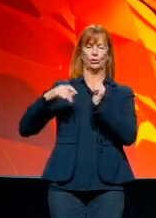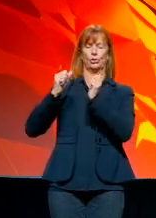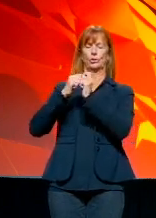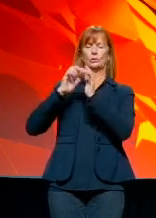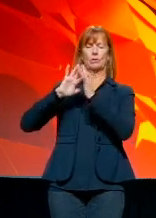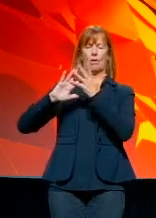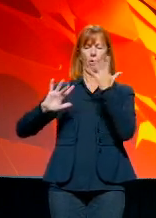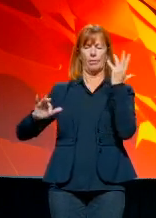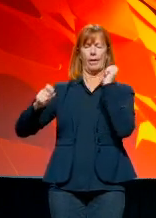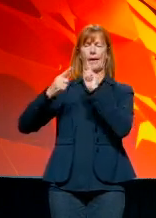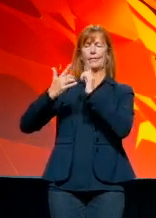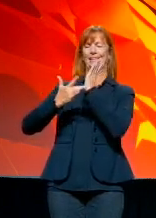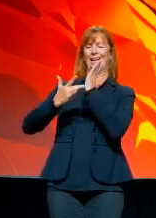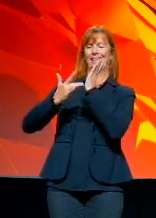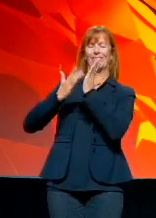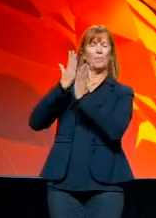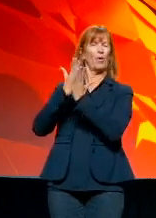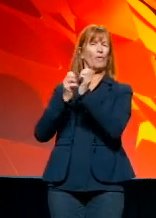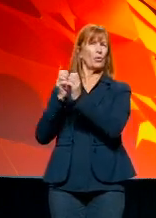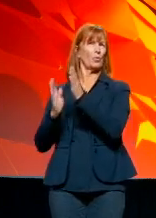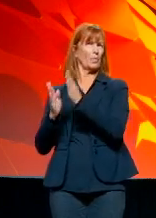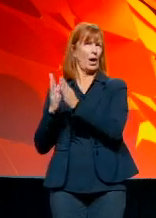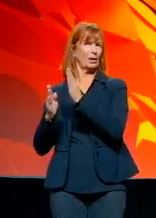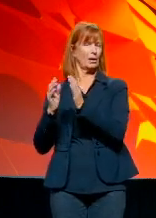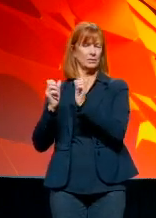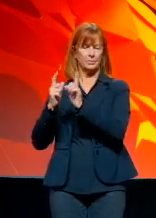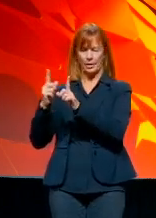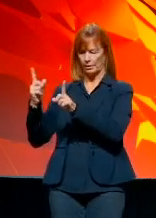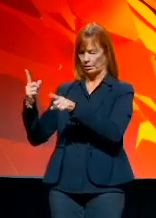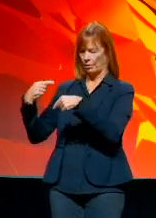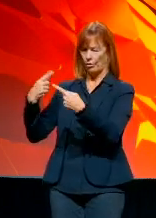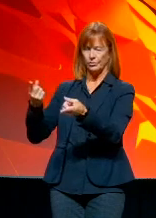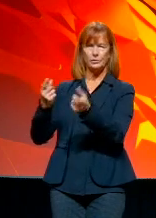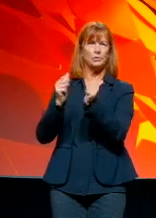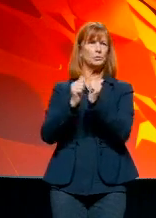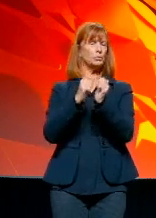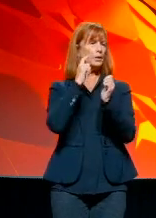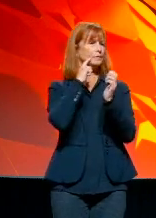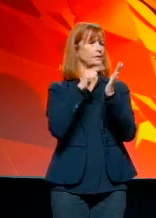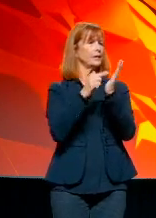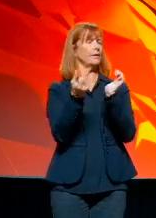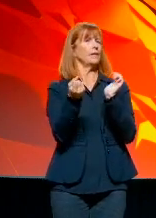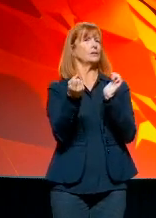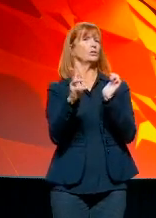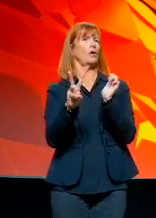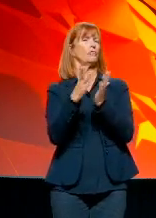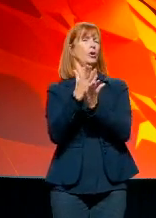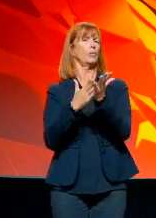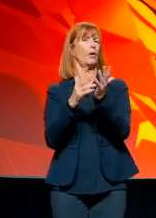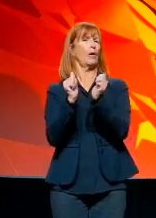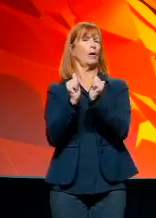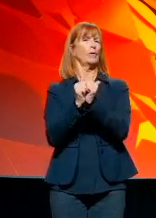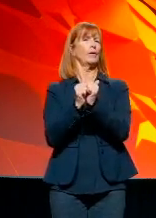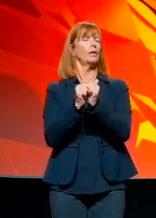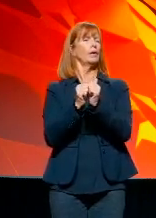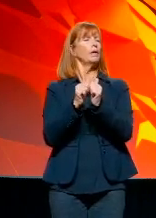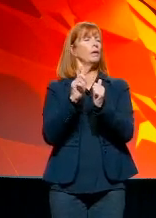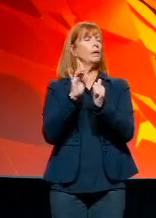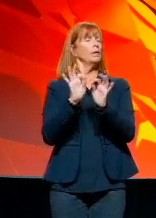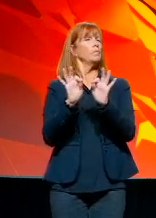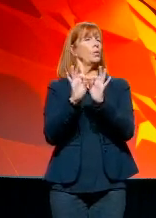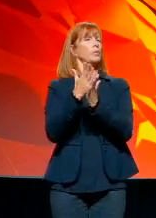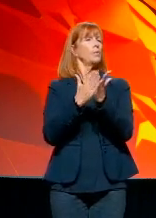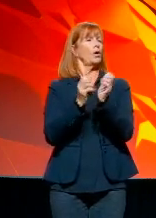hardware aspects of robotics. But over the years, we see that the software aspects, like the brain part of robot, is